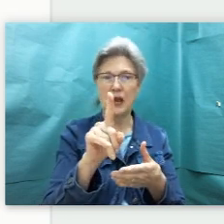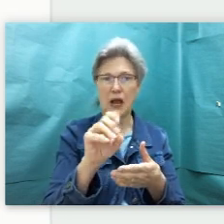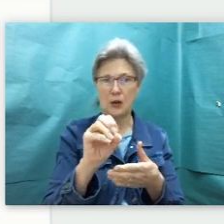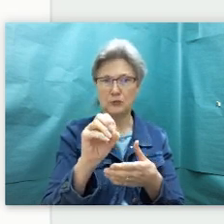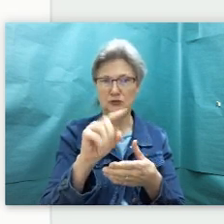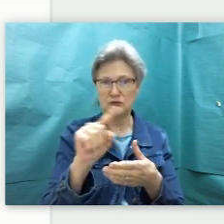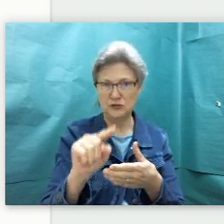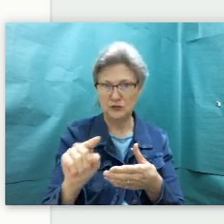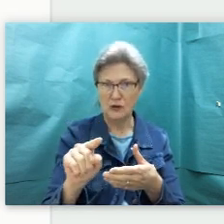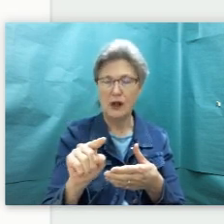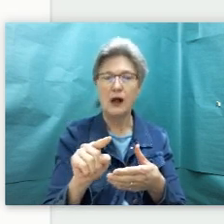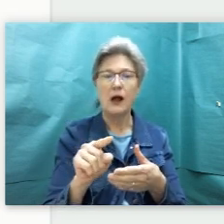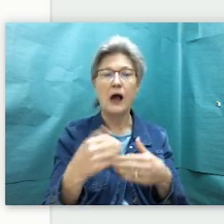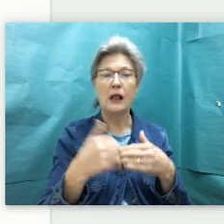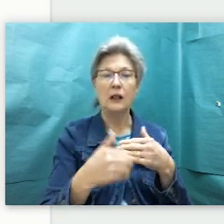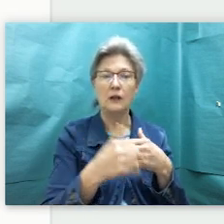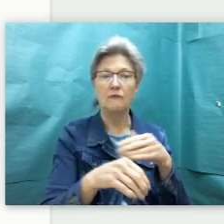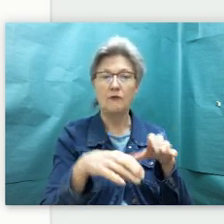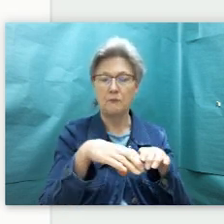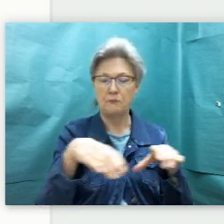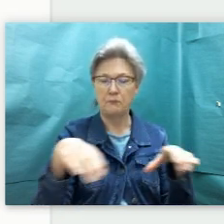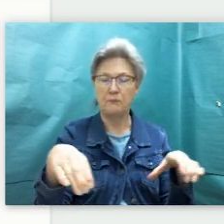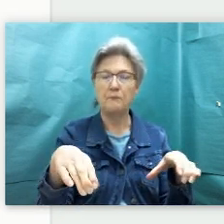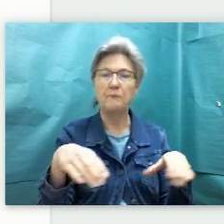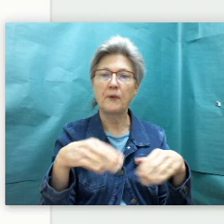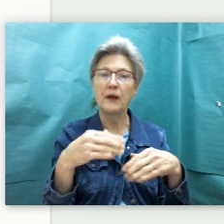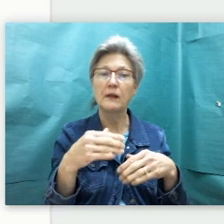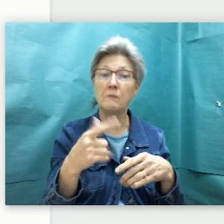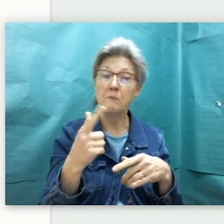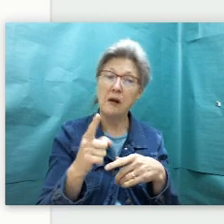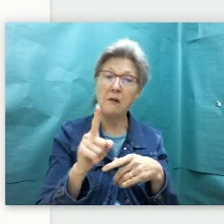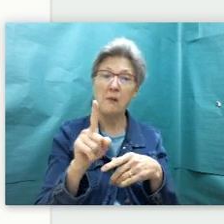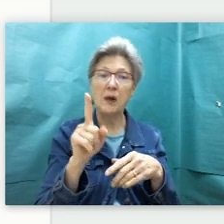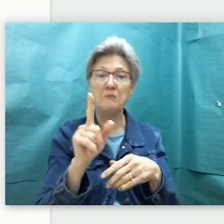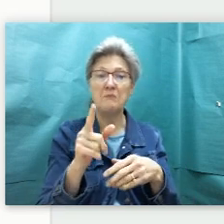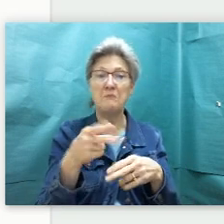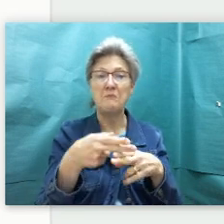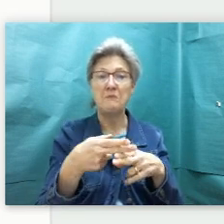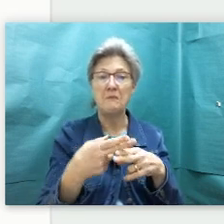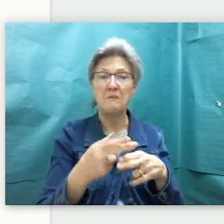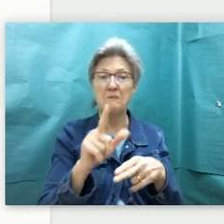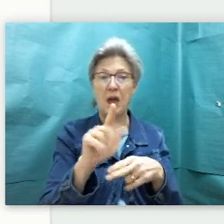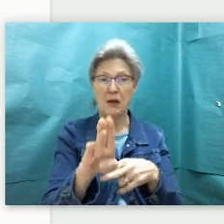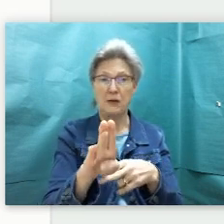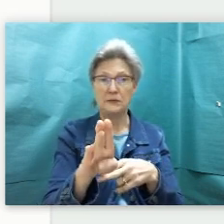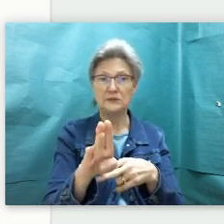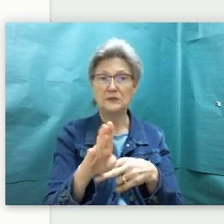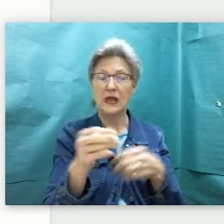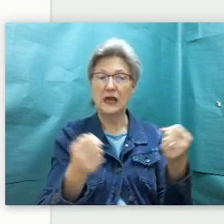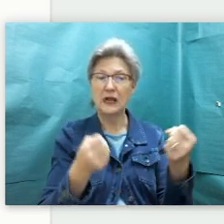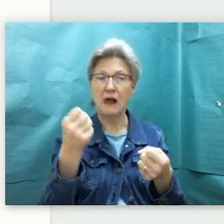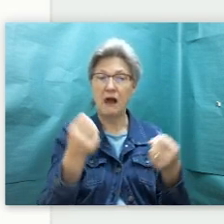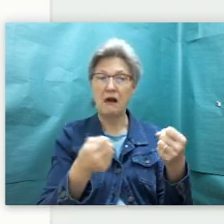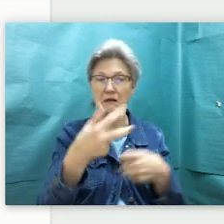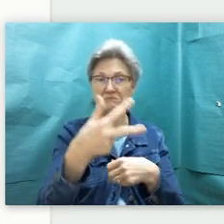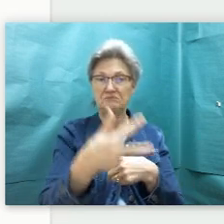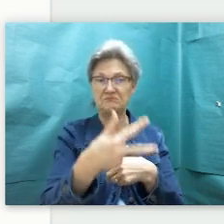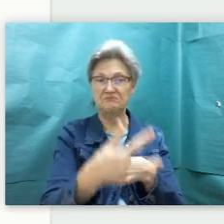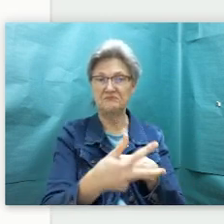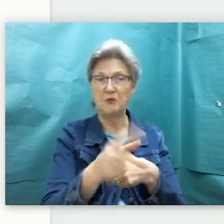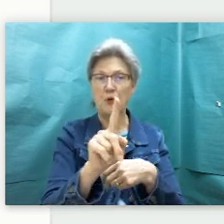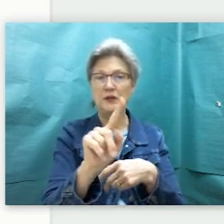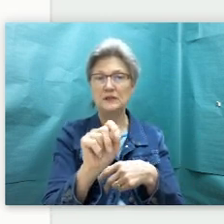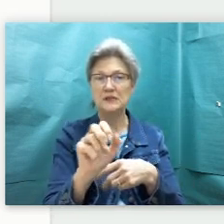about 1 pound, and a car weighs about 1 ton. Using these benchmarks, I want you to think